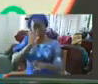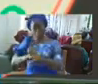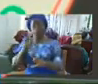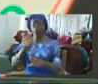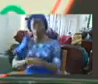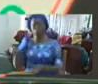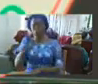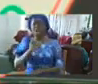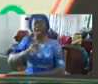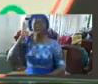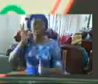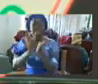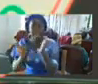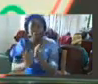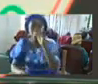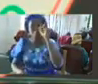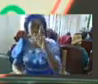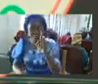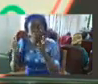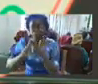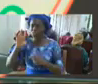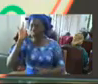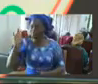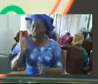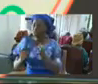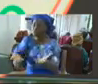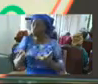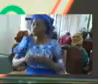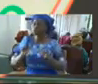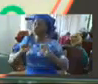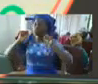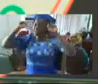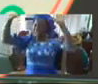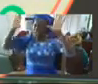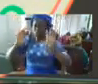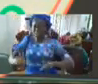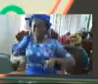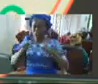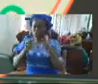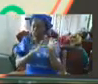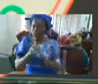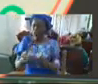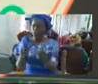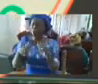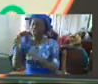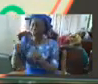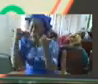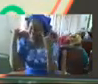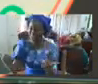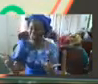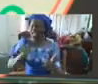to count from 1 to 7. If you want to give your life to Jesus, come now. I'm